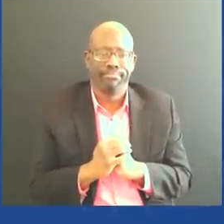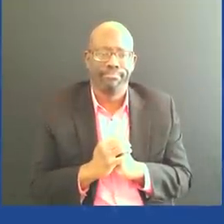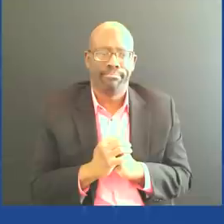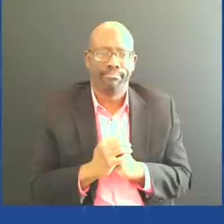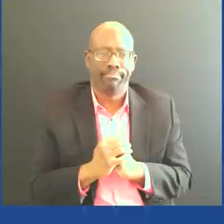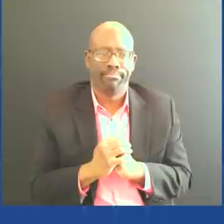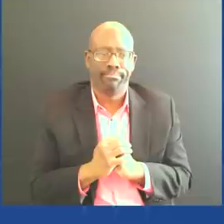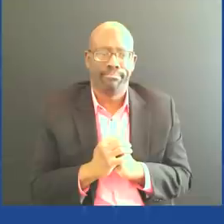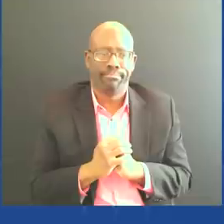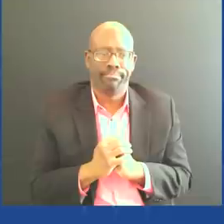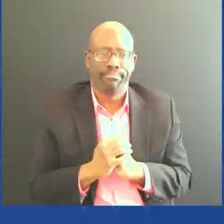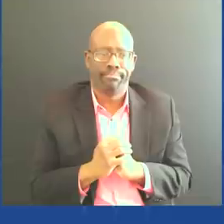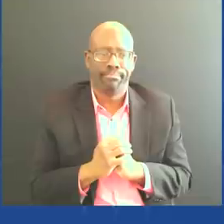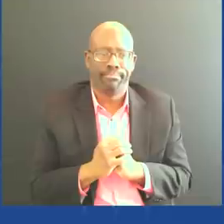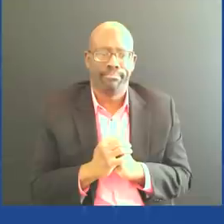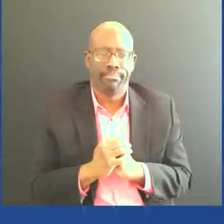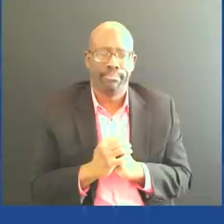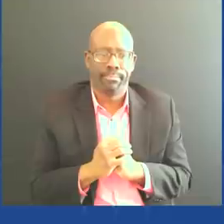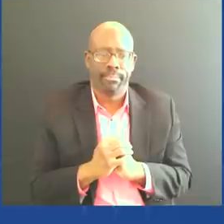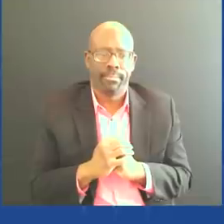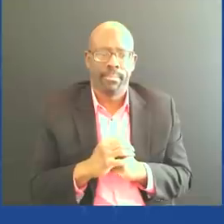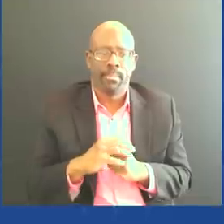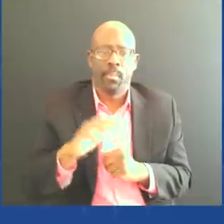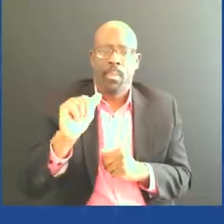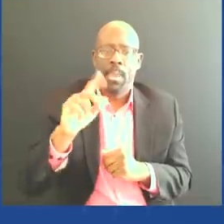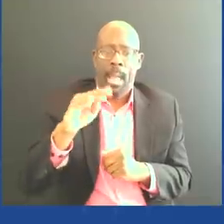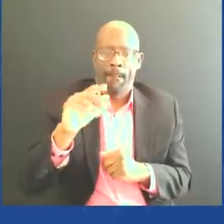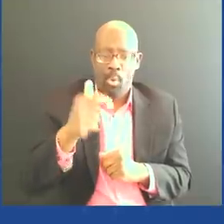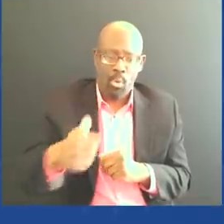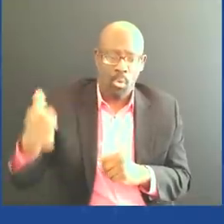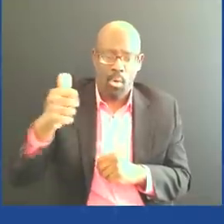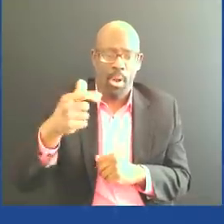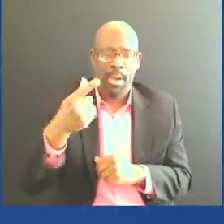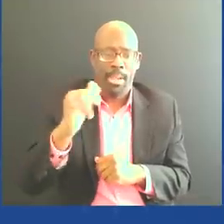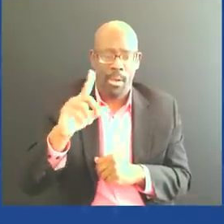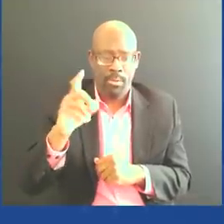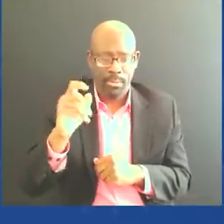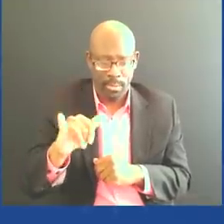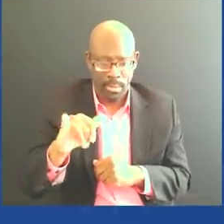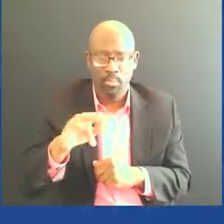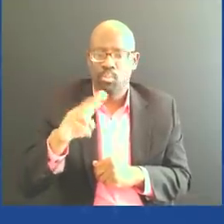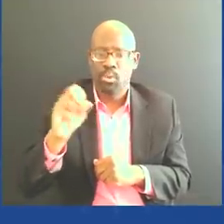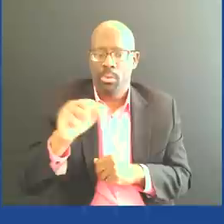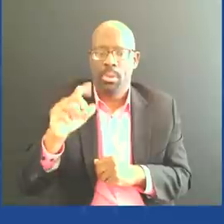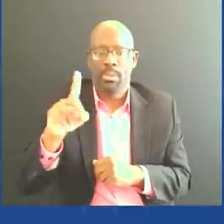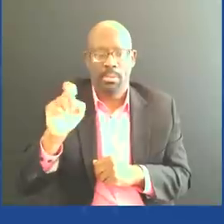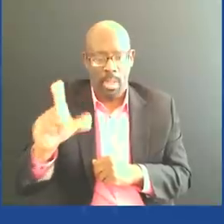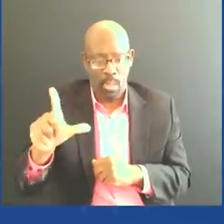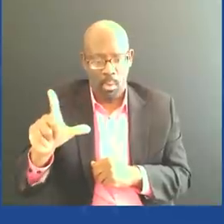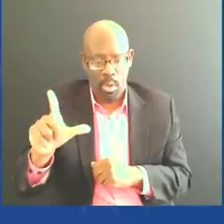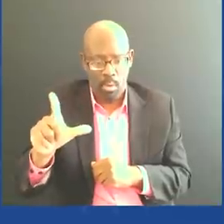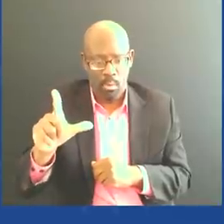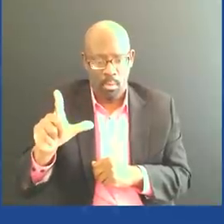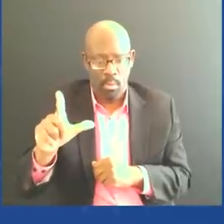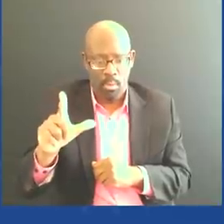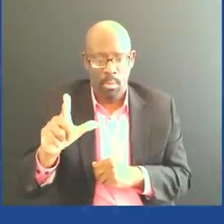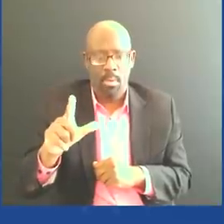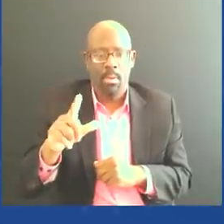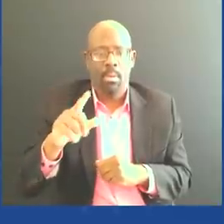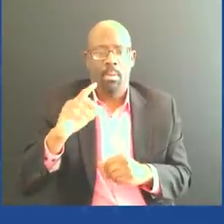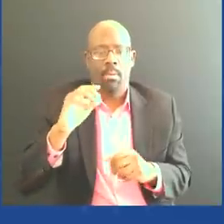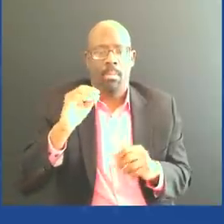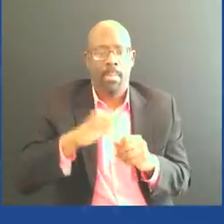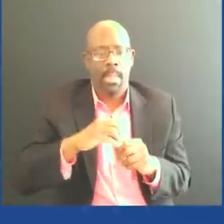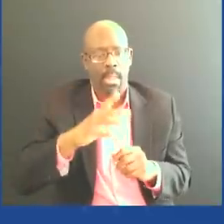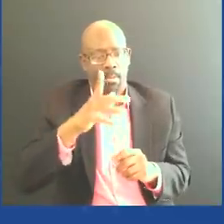Admiral Gilday, USS Delaware was placed in commission and I assume command. Today her watchman said she had been brought to life.